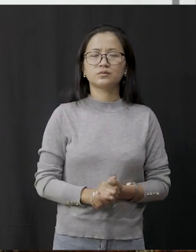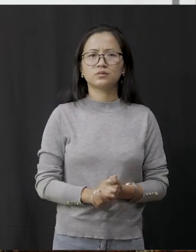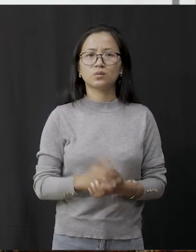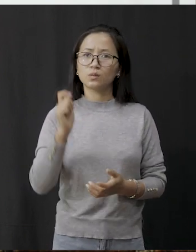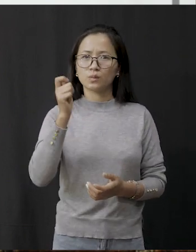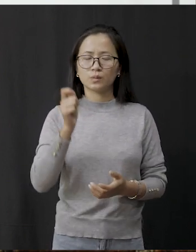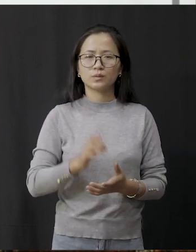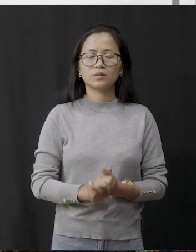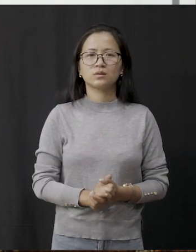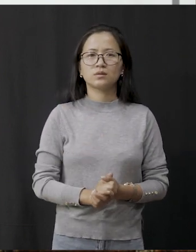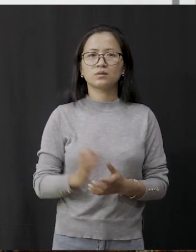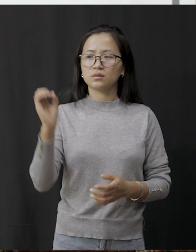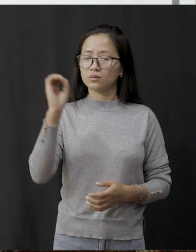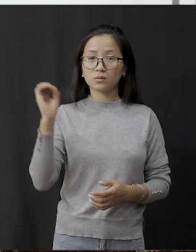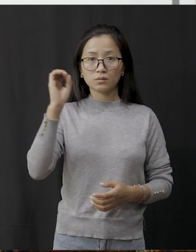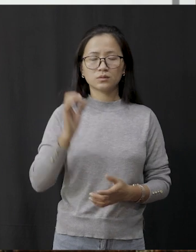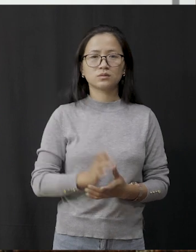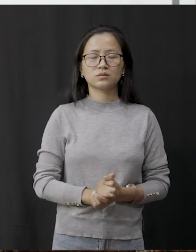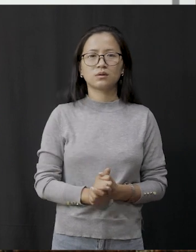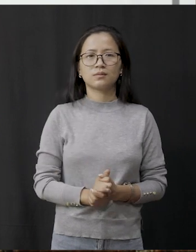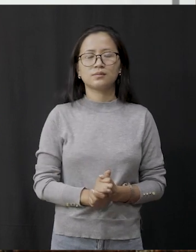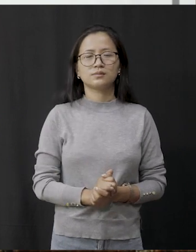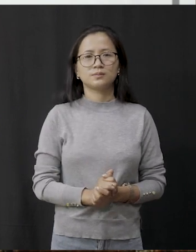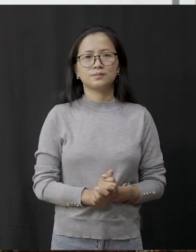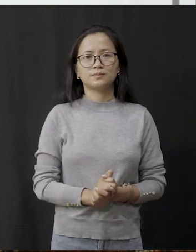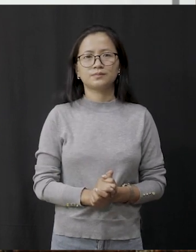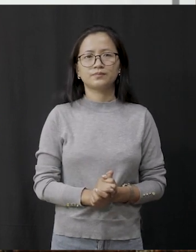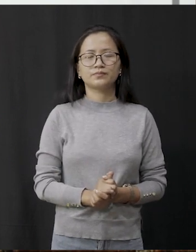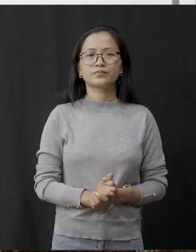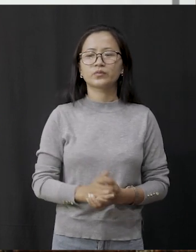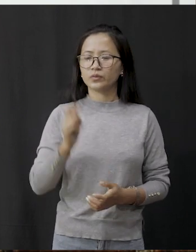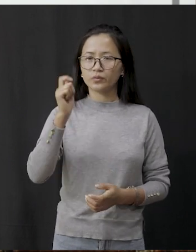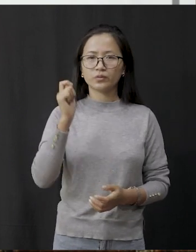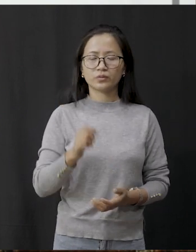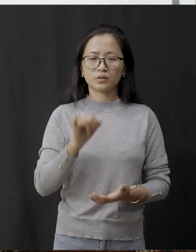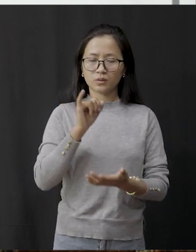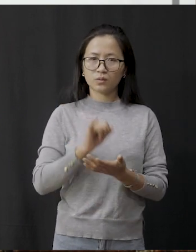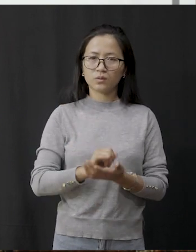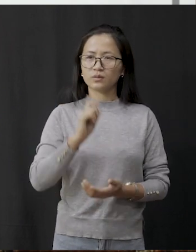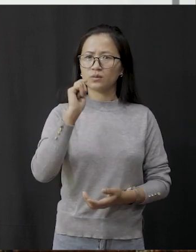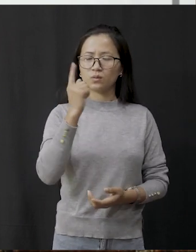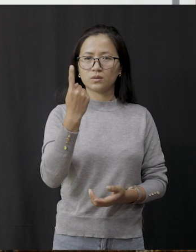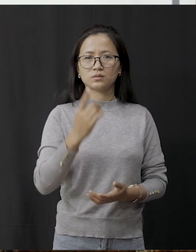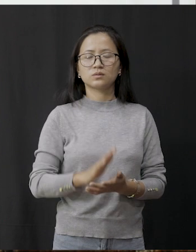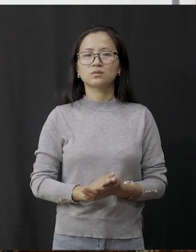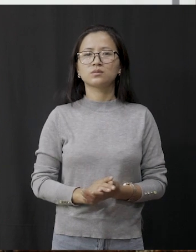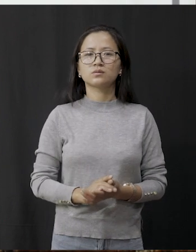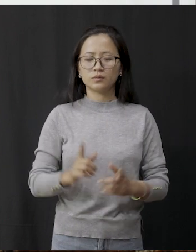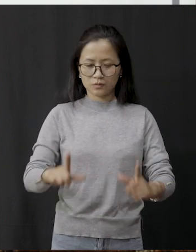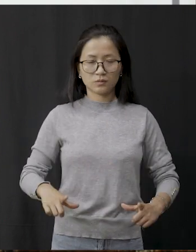Now occupation, students, is the work that one does for